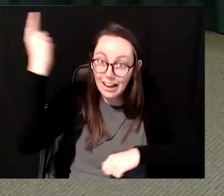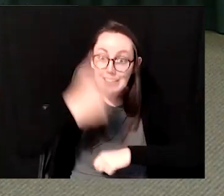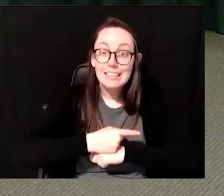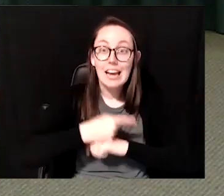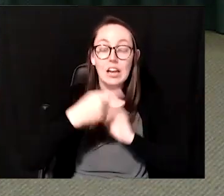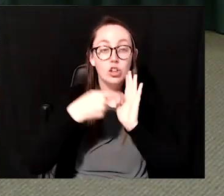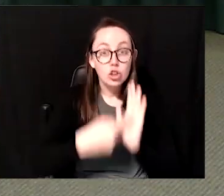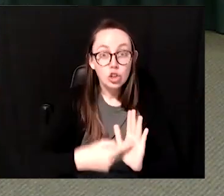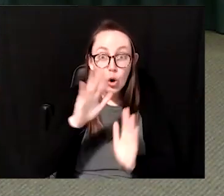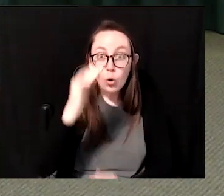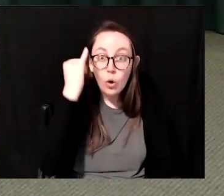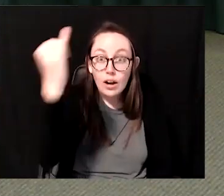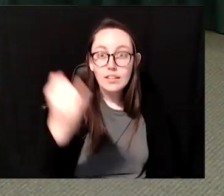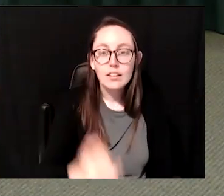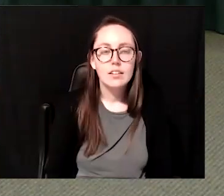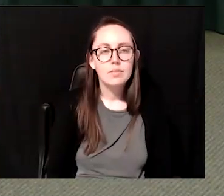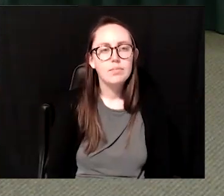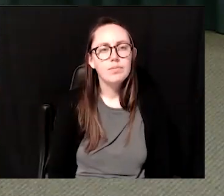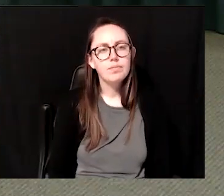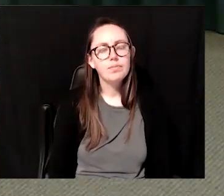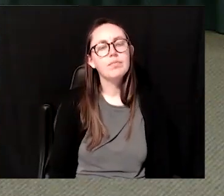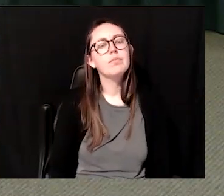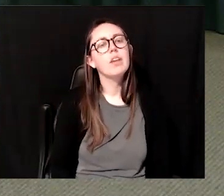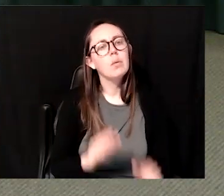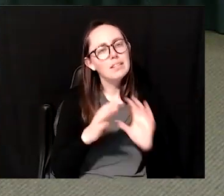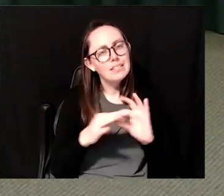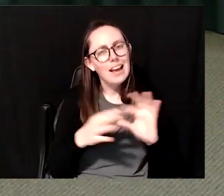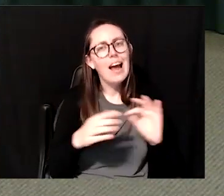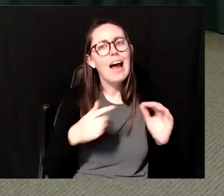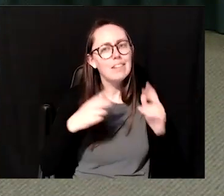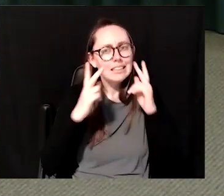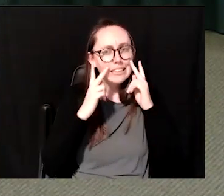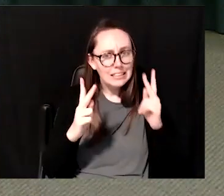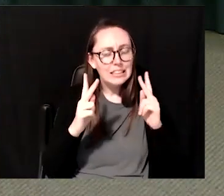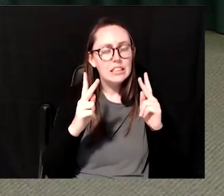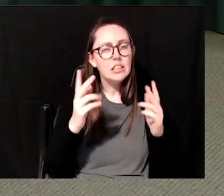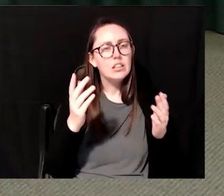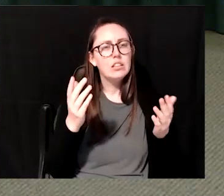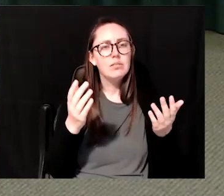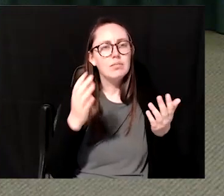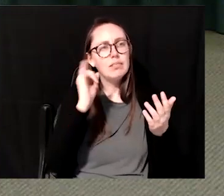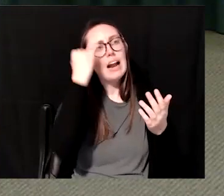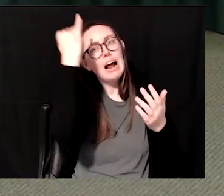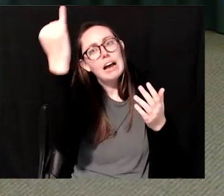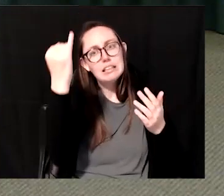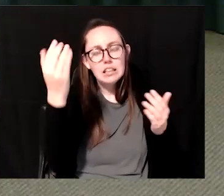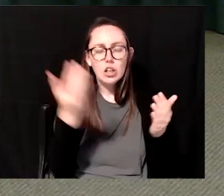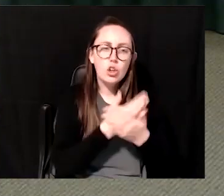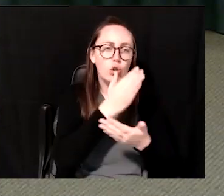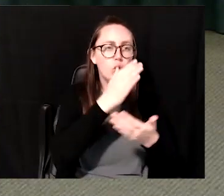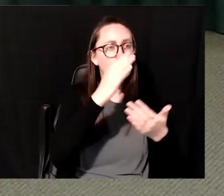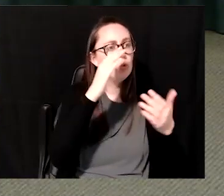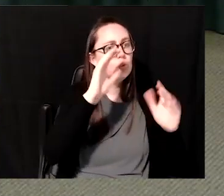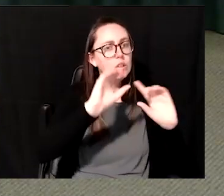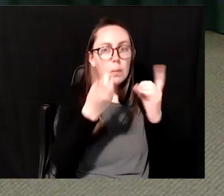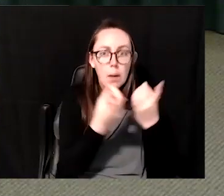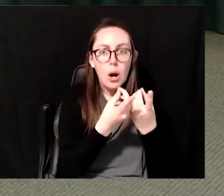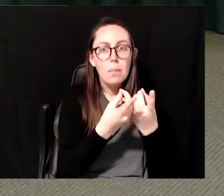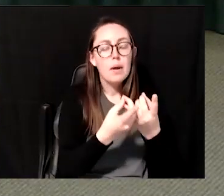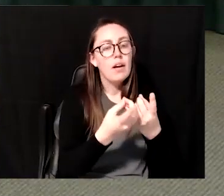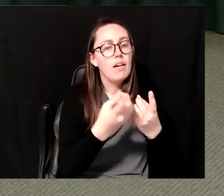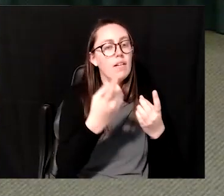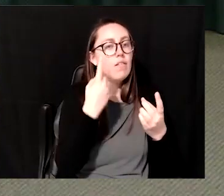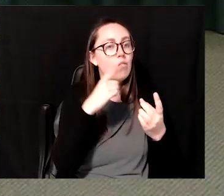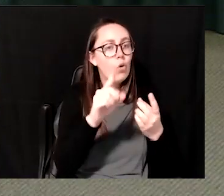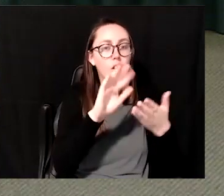the idea of a new town department for Community safety bandied about for at least three weeks now uh in various circles and